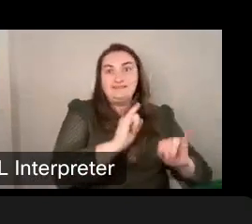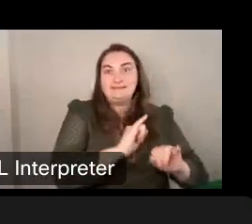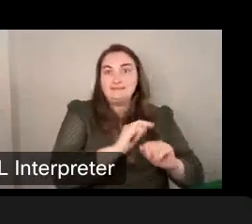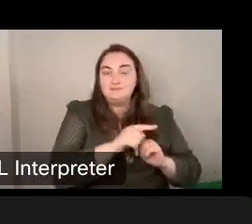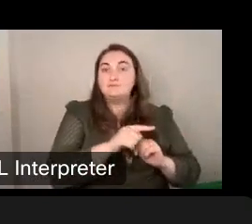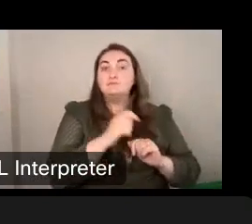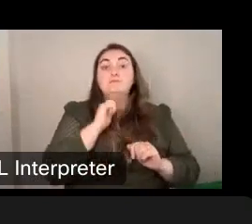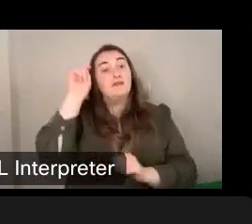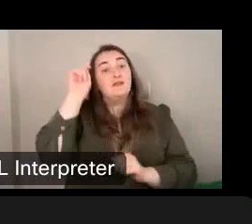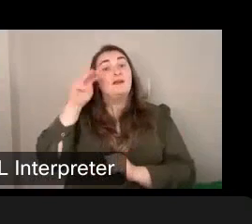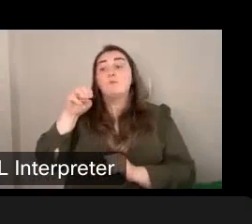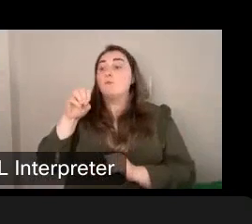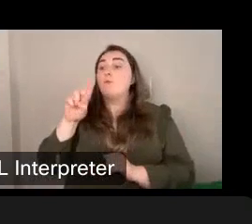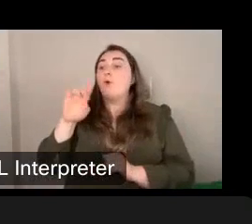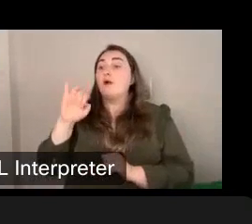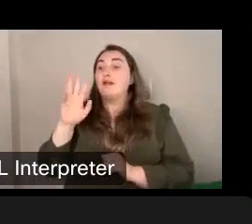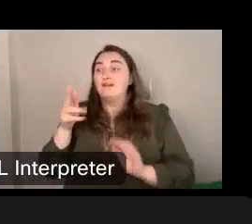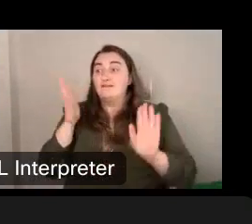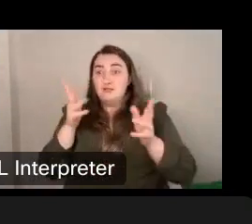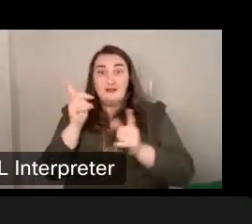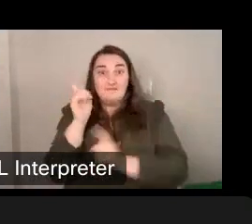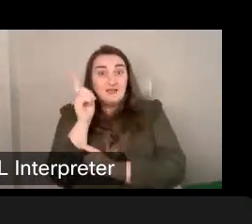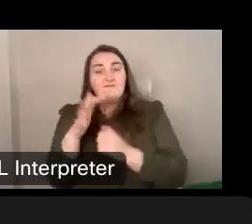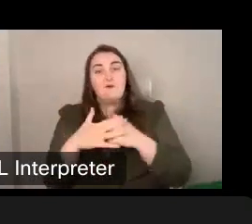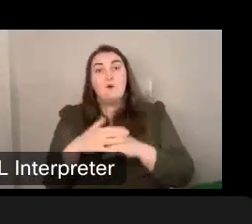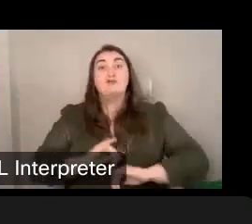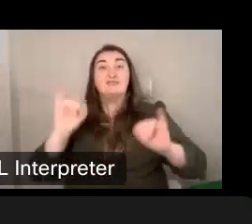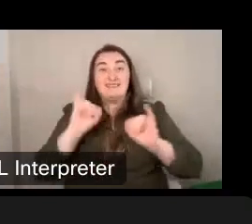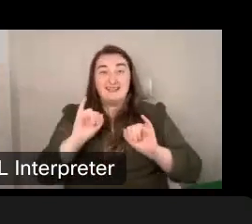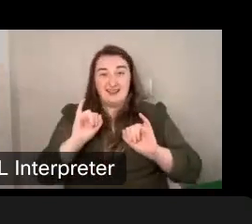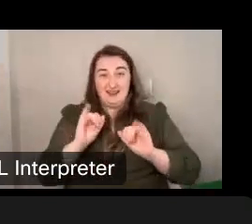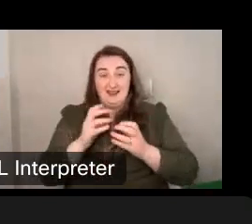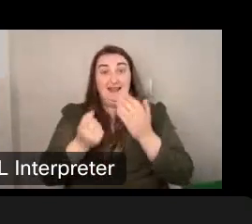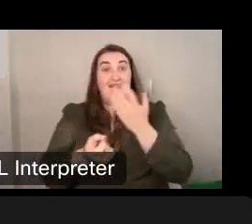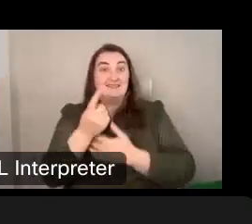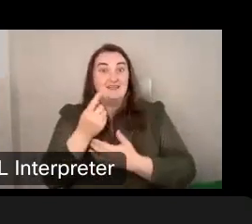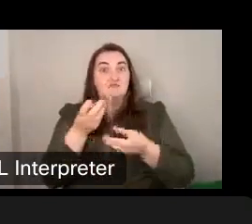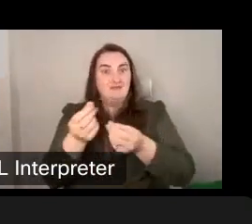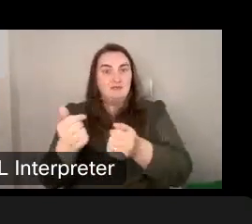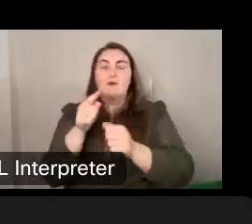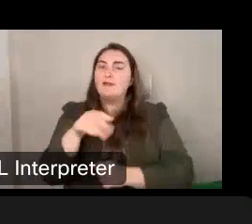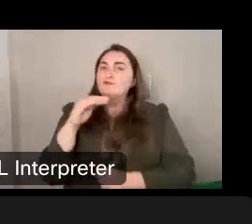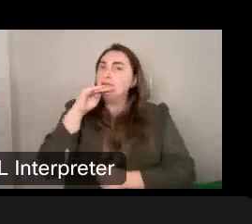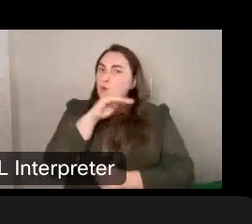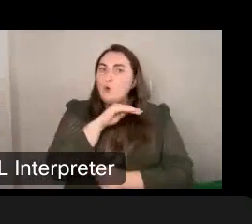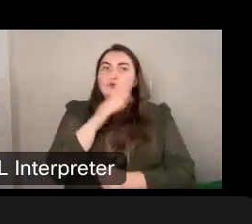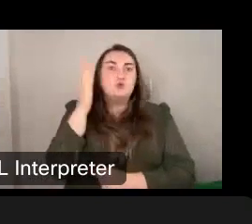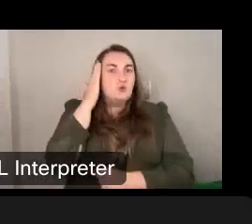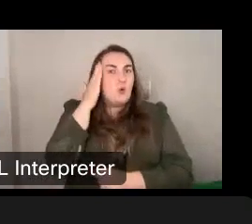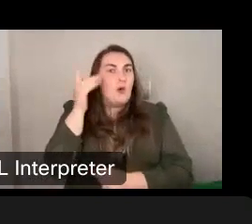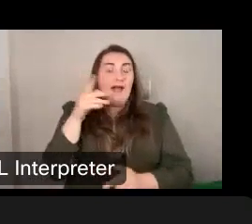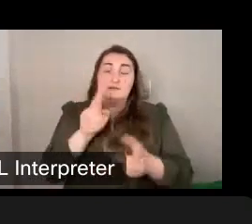think Morgan's kind of advice in terms of the critical incident resource that's there is really important, and important that we